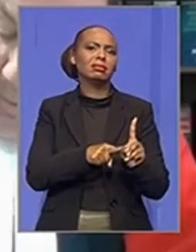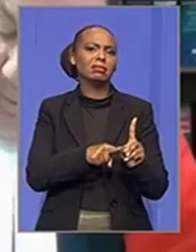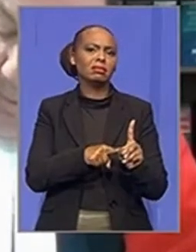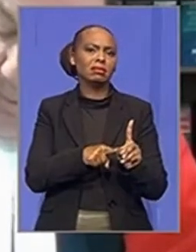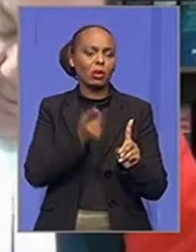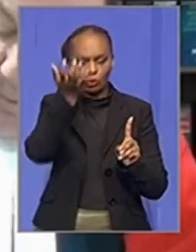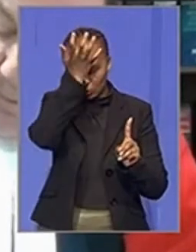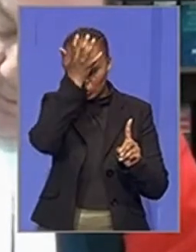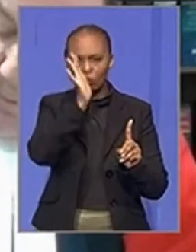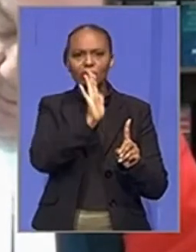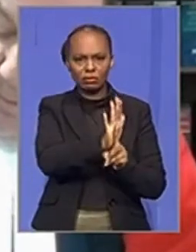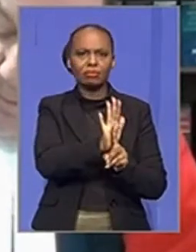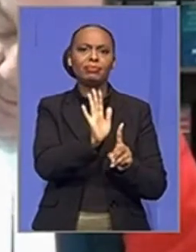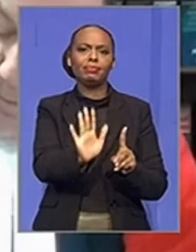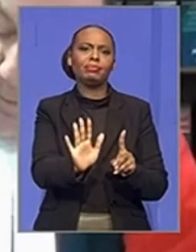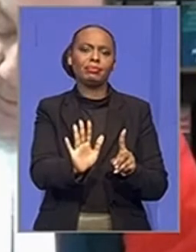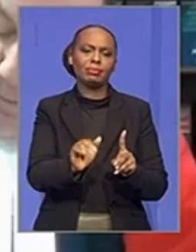He raises